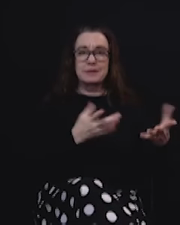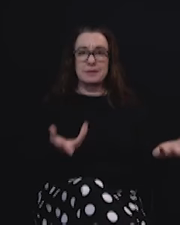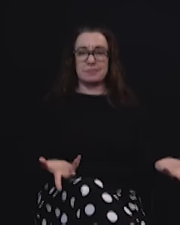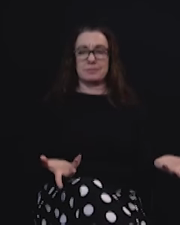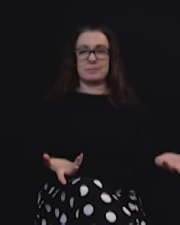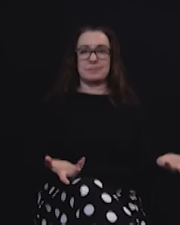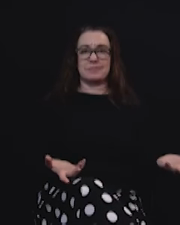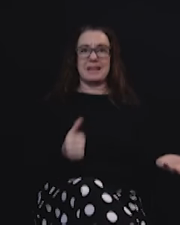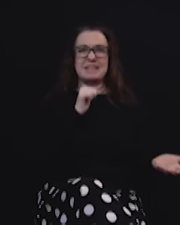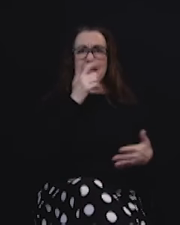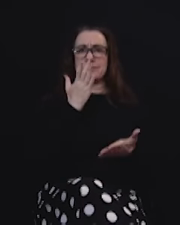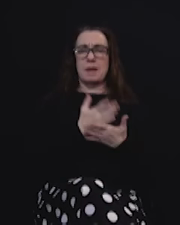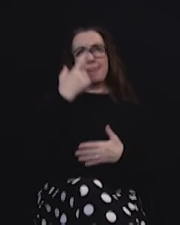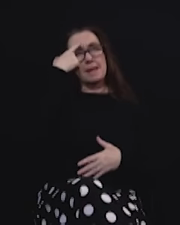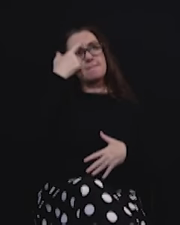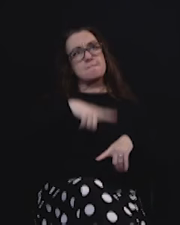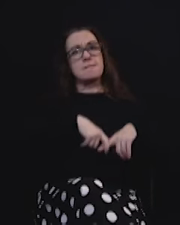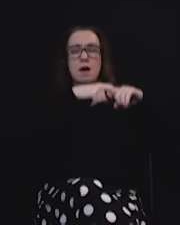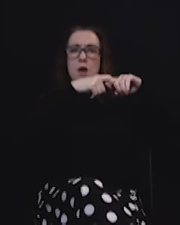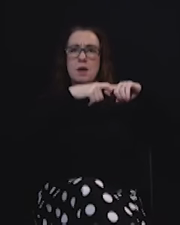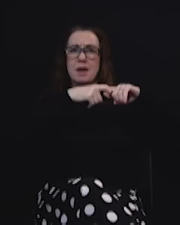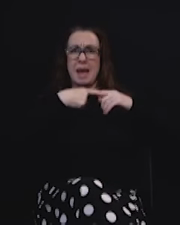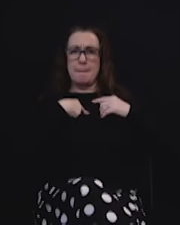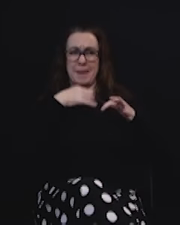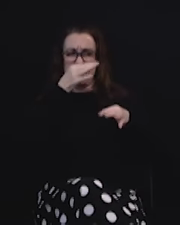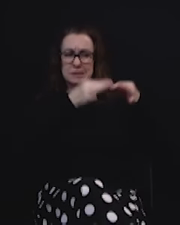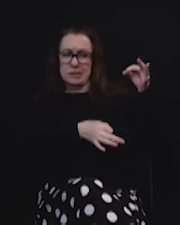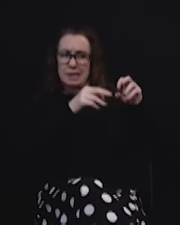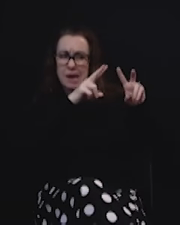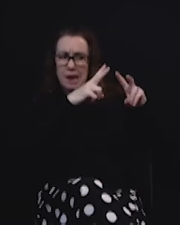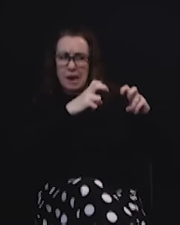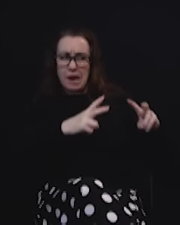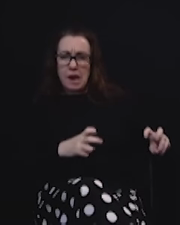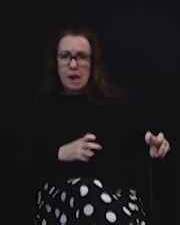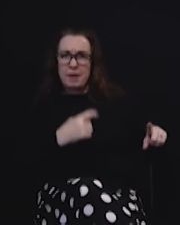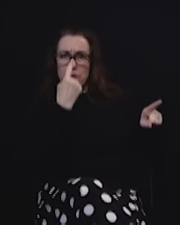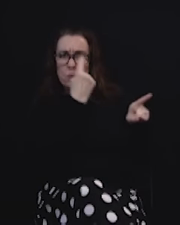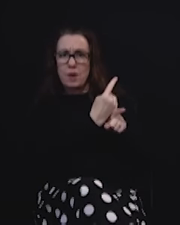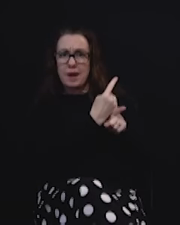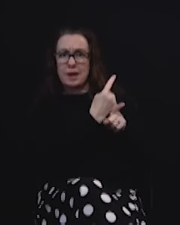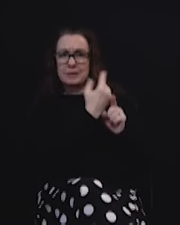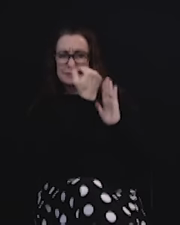Never stopping to consider, am I judging by the right standards?